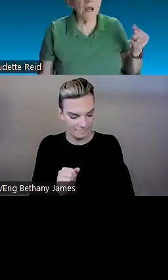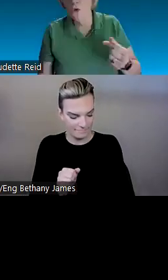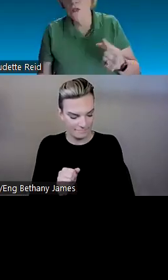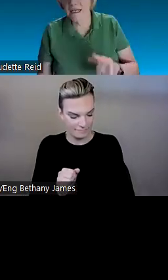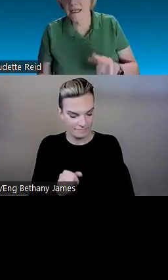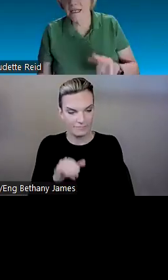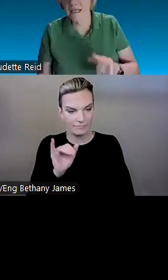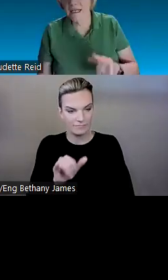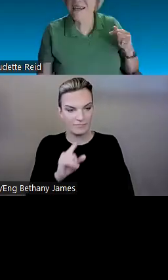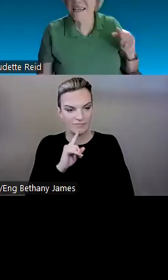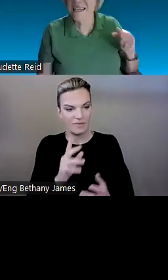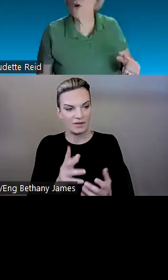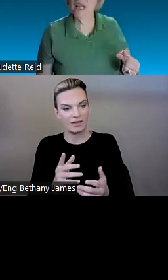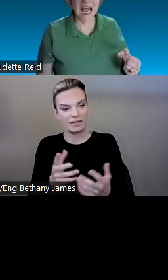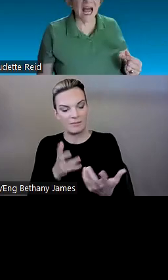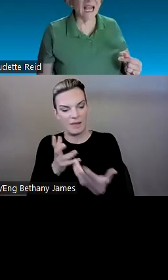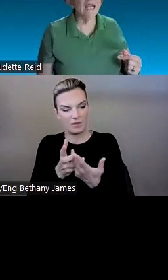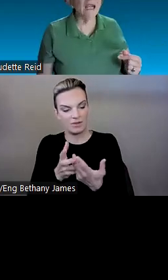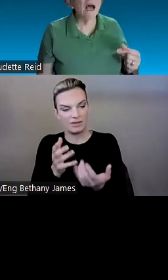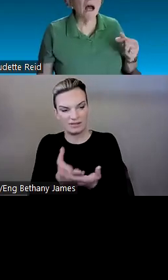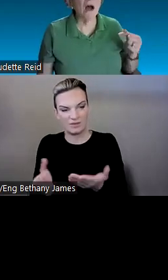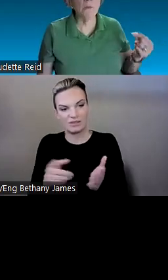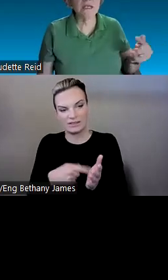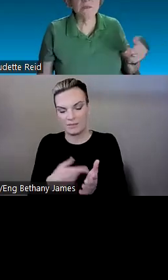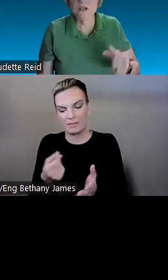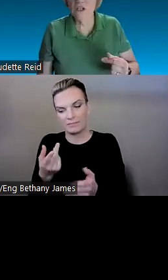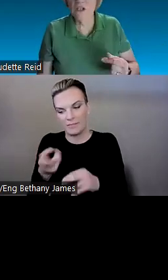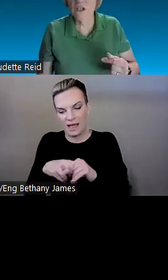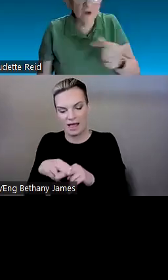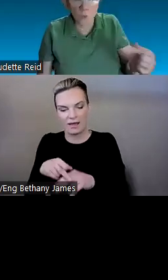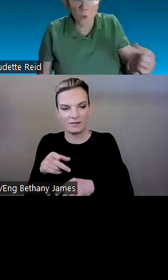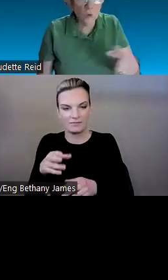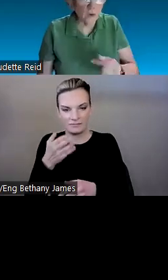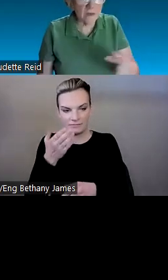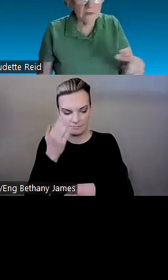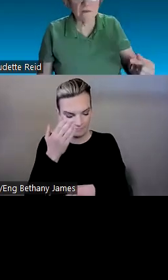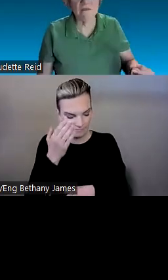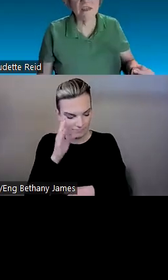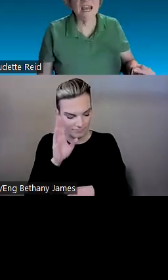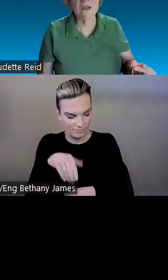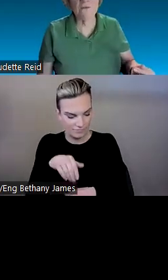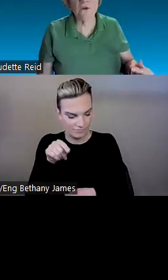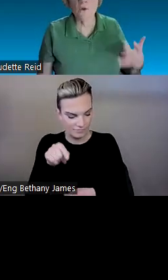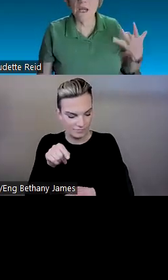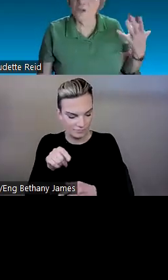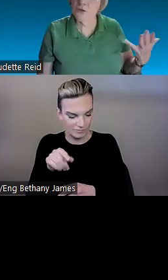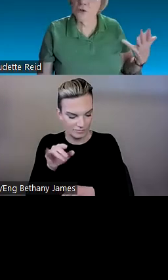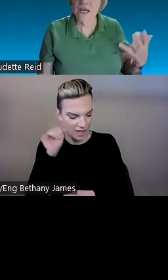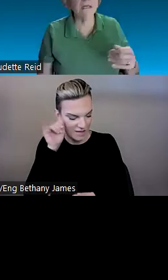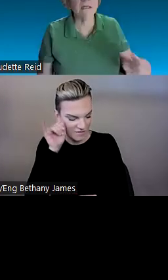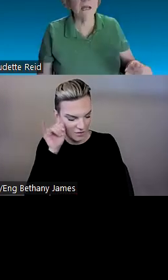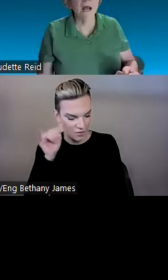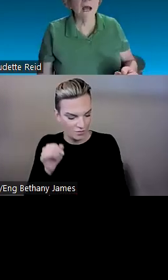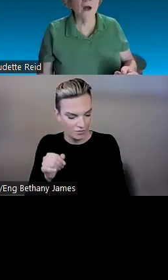of compatible accessories can be pretty high, especially ones that work with the iPhone and